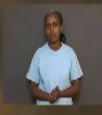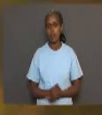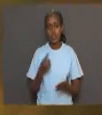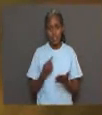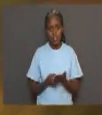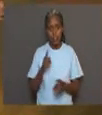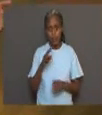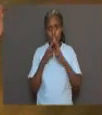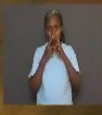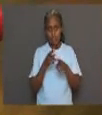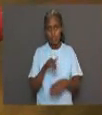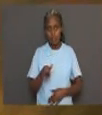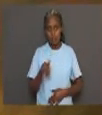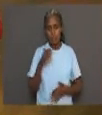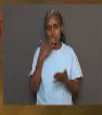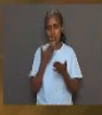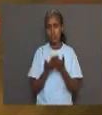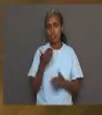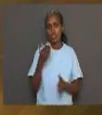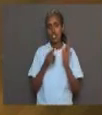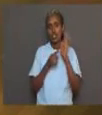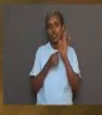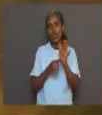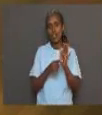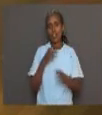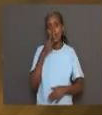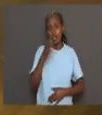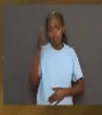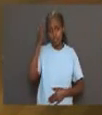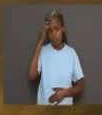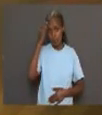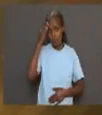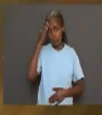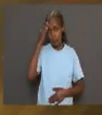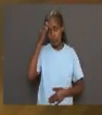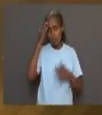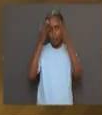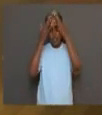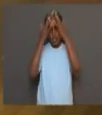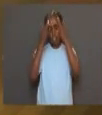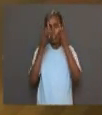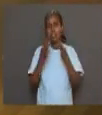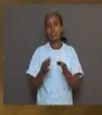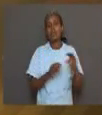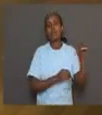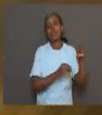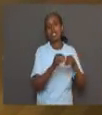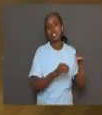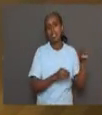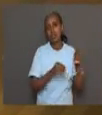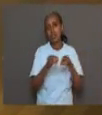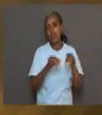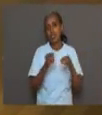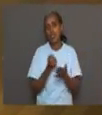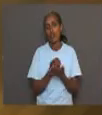1,250. If that was your answer, you are showing real aptitude for determining